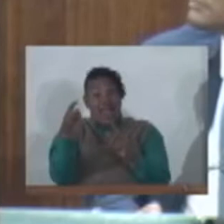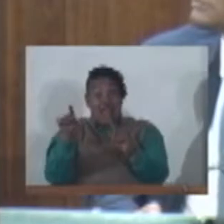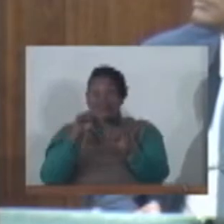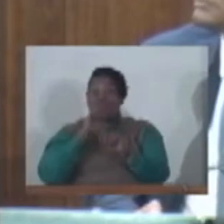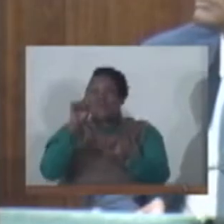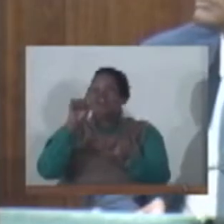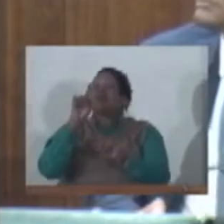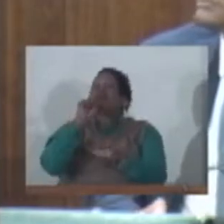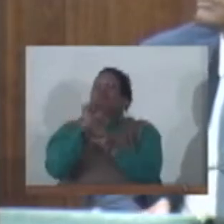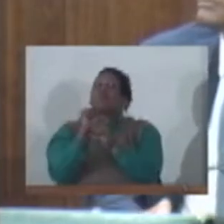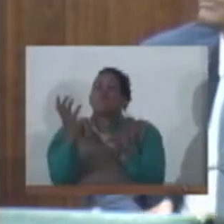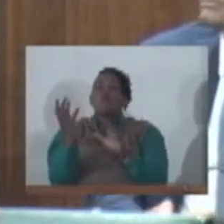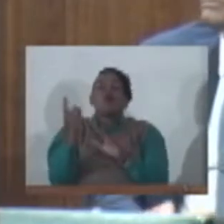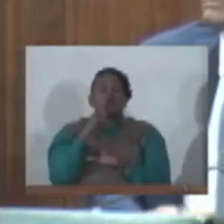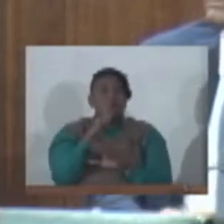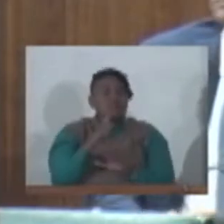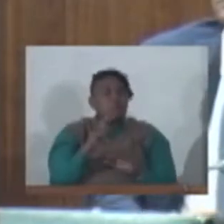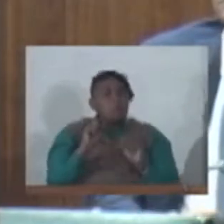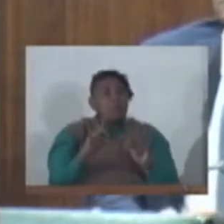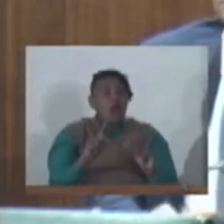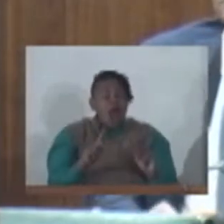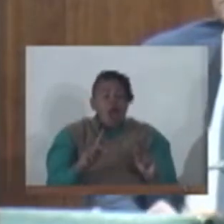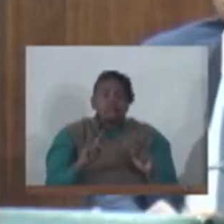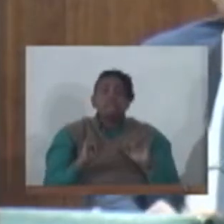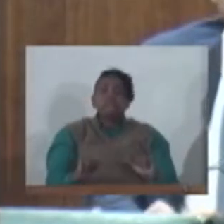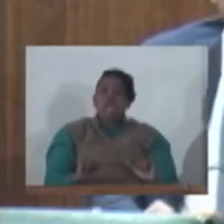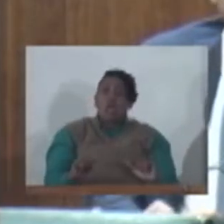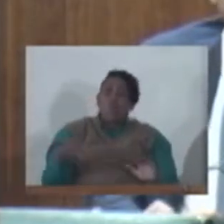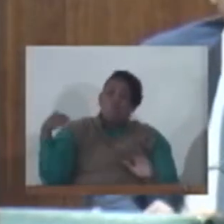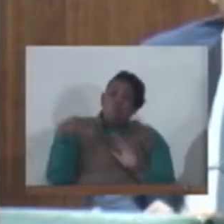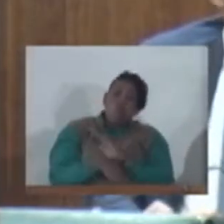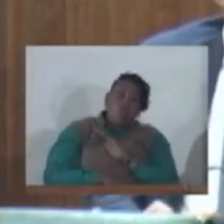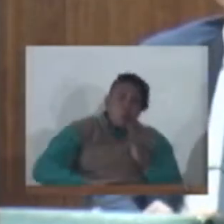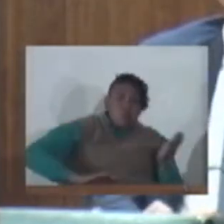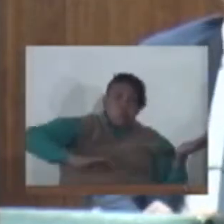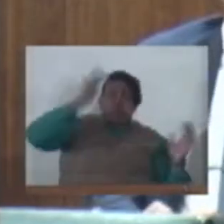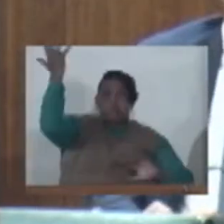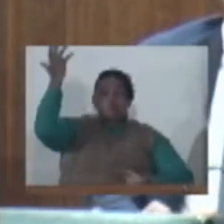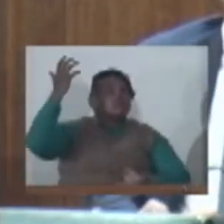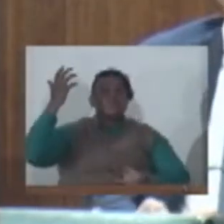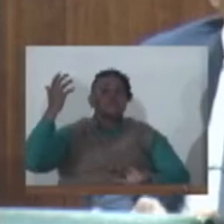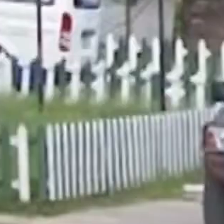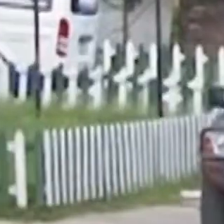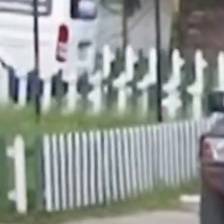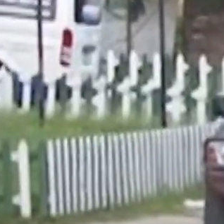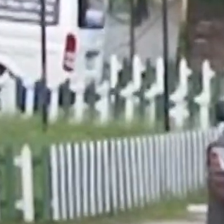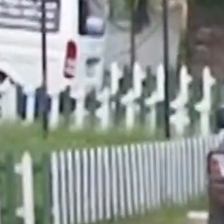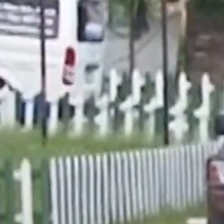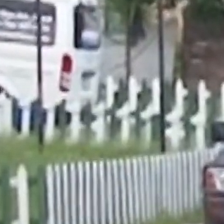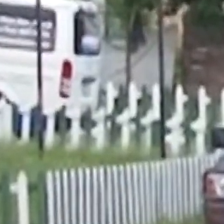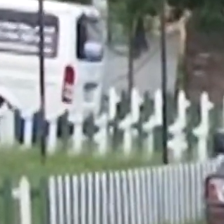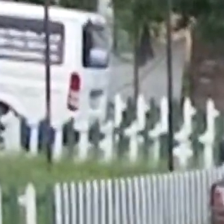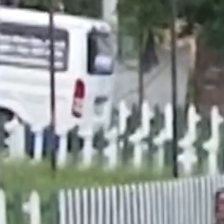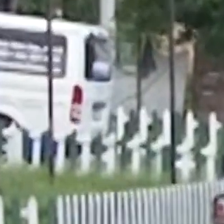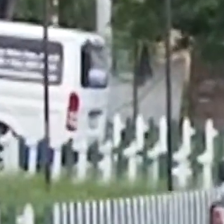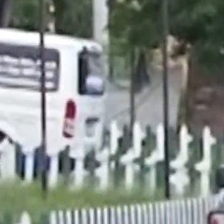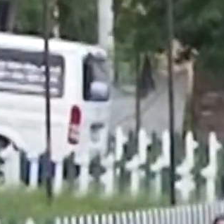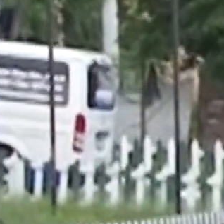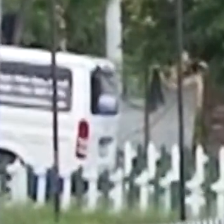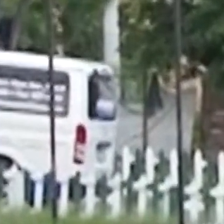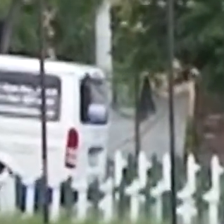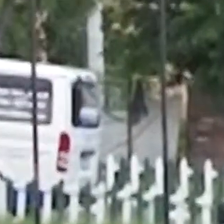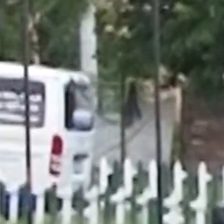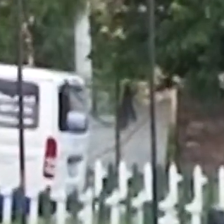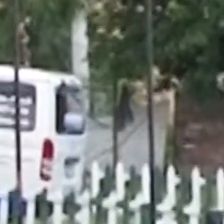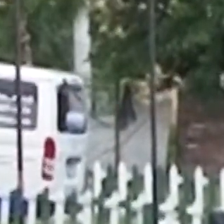as to ensure that it will never return to its state prior to the establishment of the zone. For Mount Salem, Holness